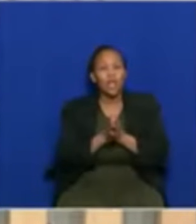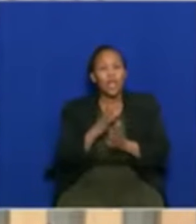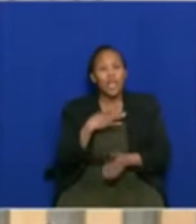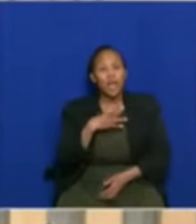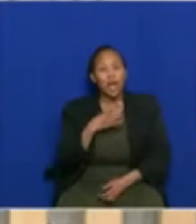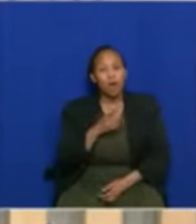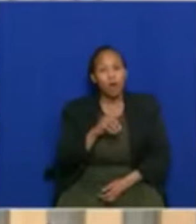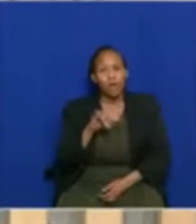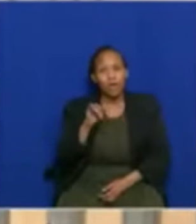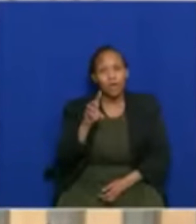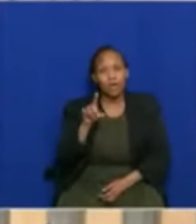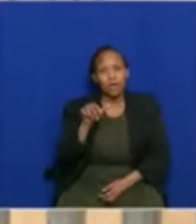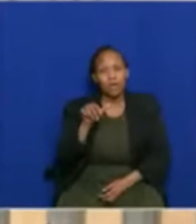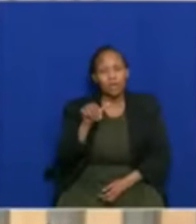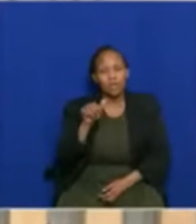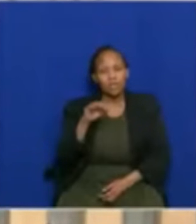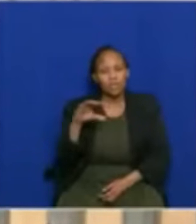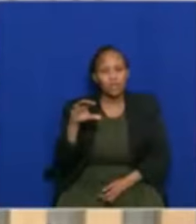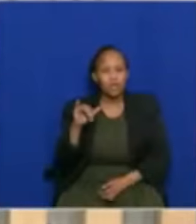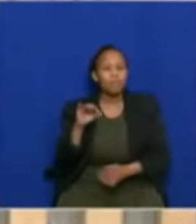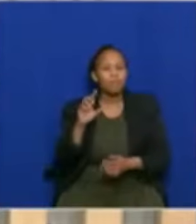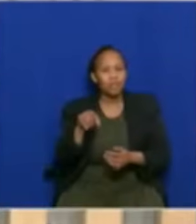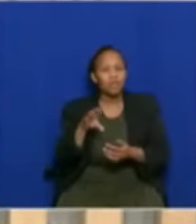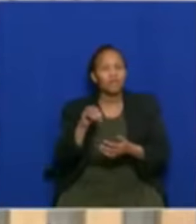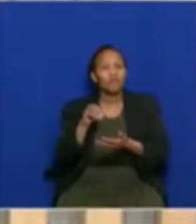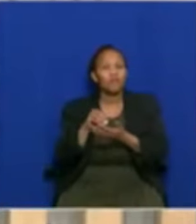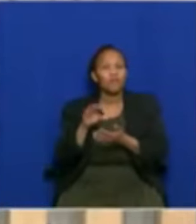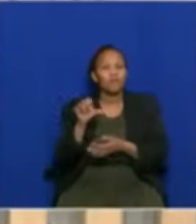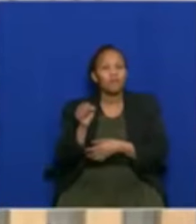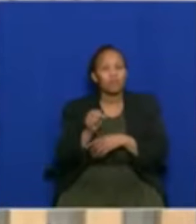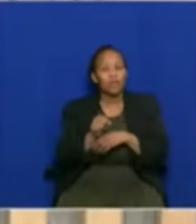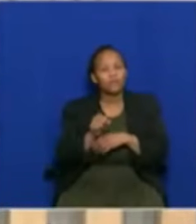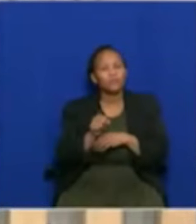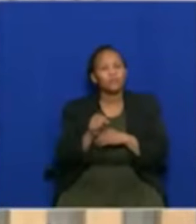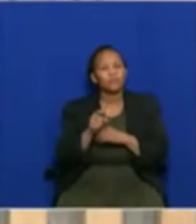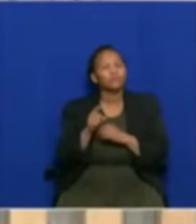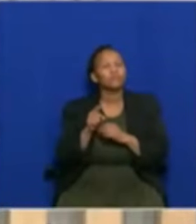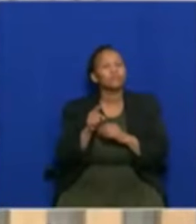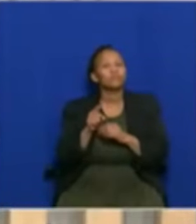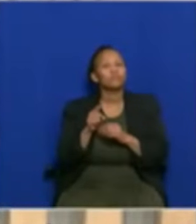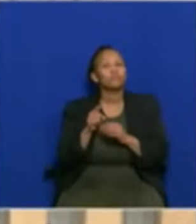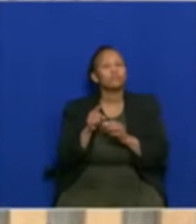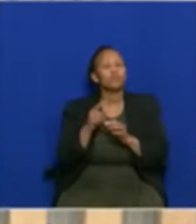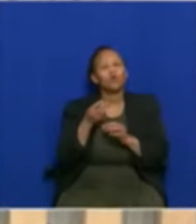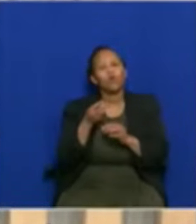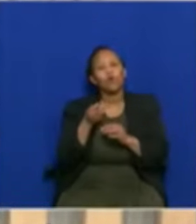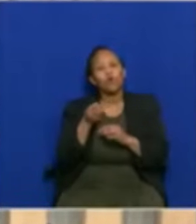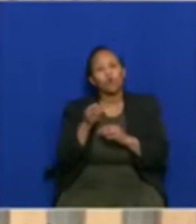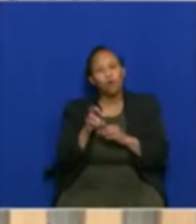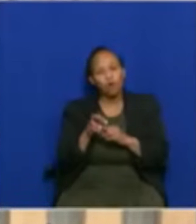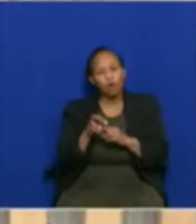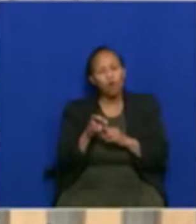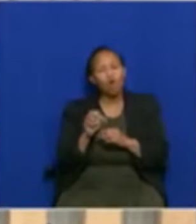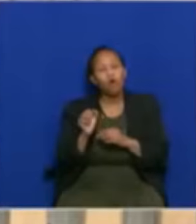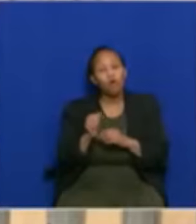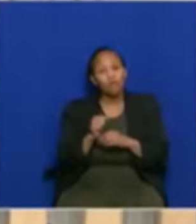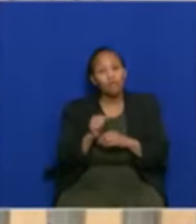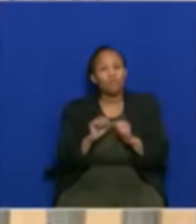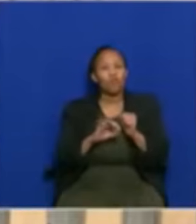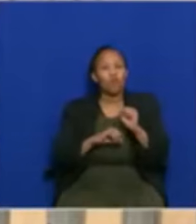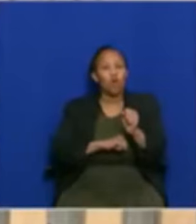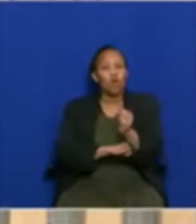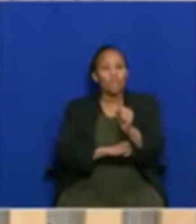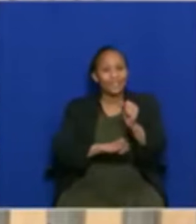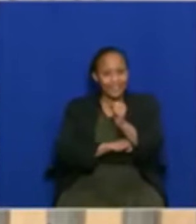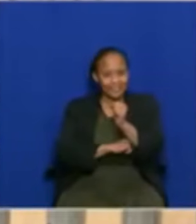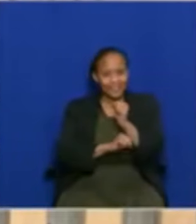appointments of the various Secret Service officers, not officers, officers in the country,